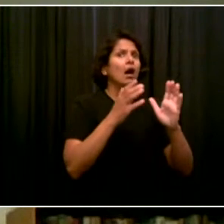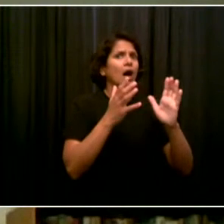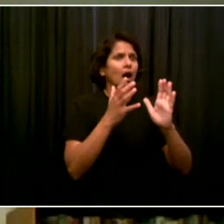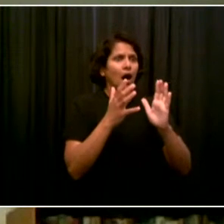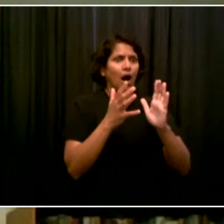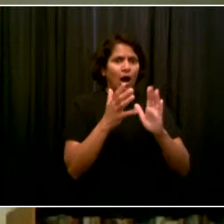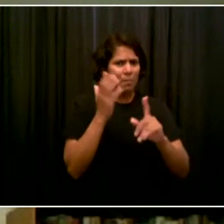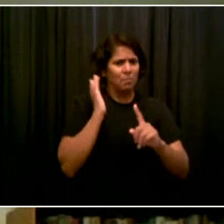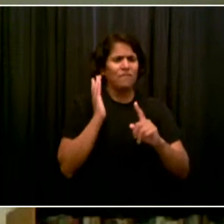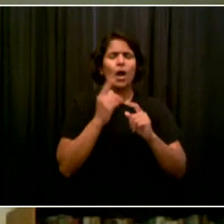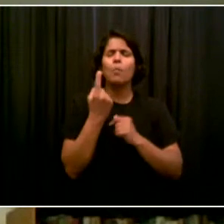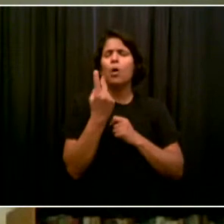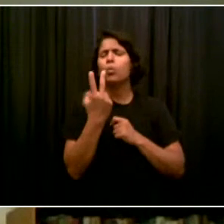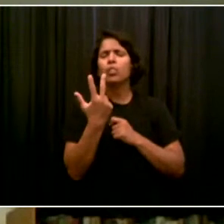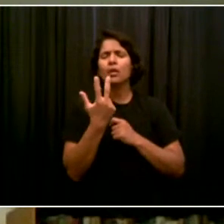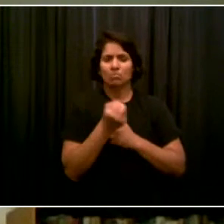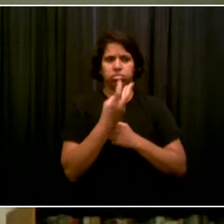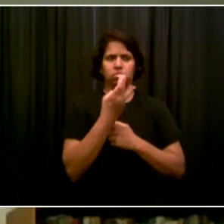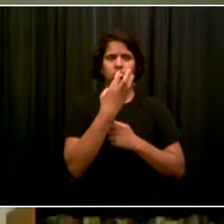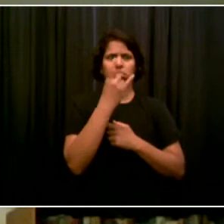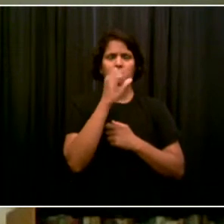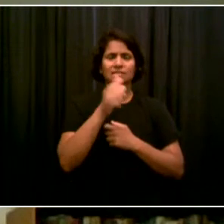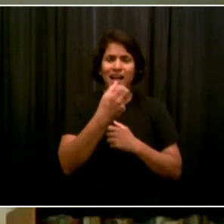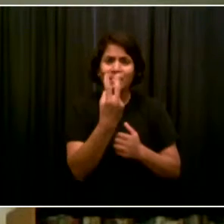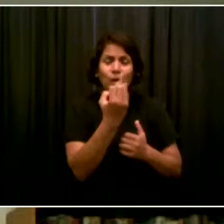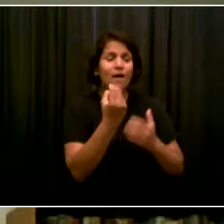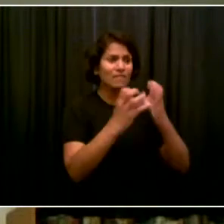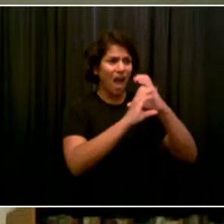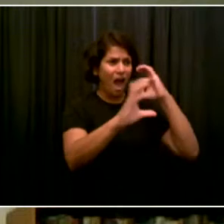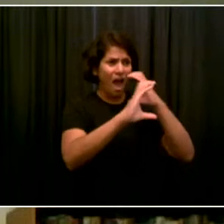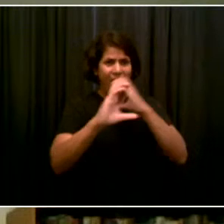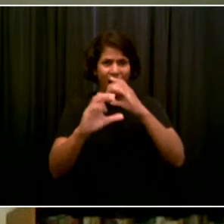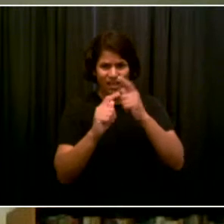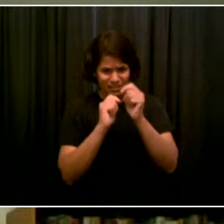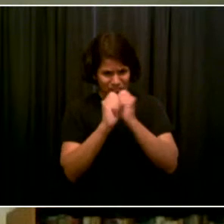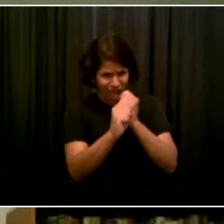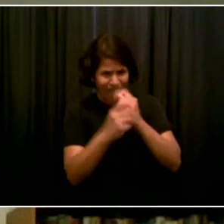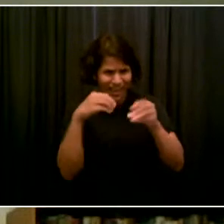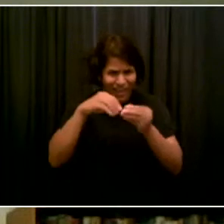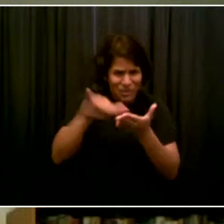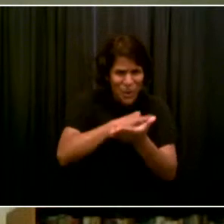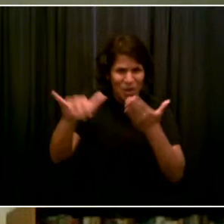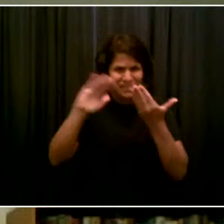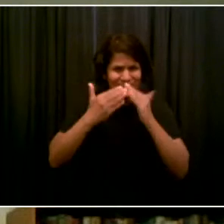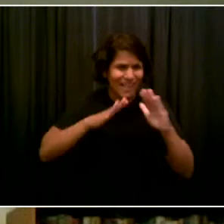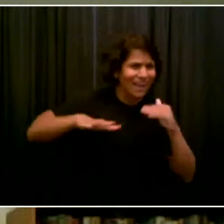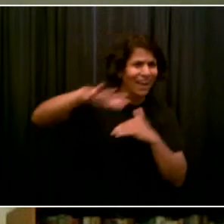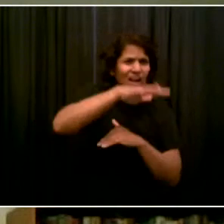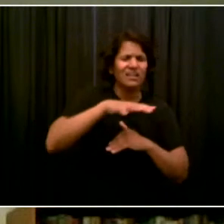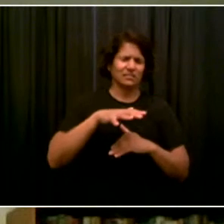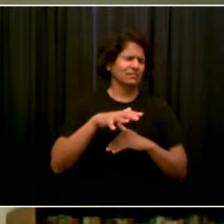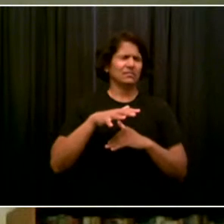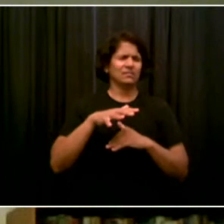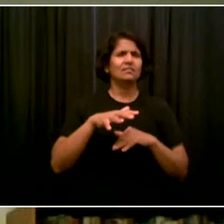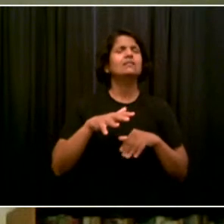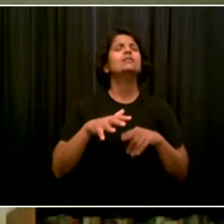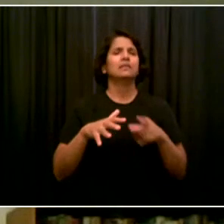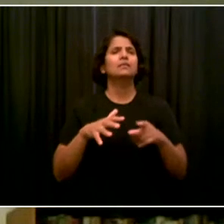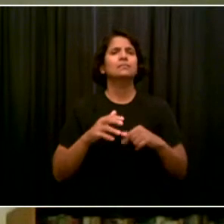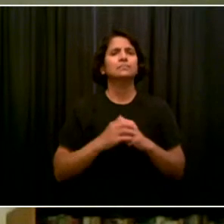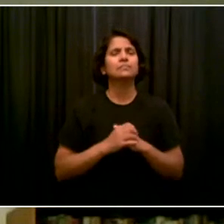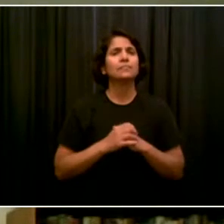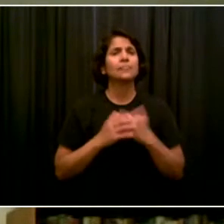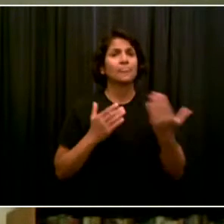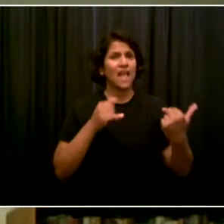will reflect the aspirations of the people who live along the corridor. This was, as I said, jammed through several communities